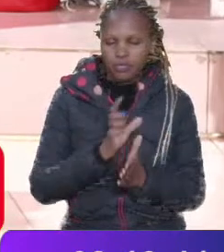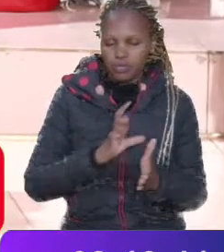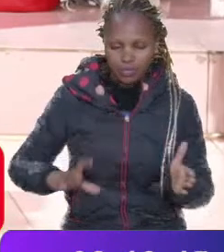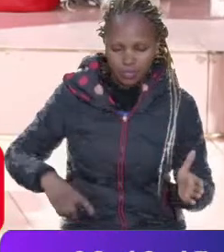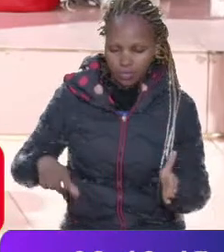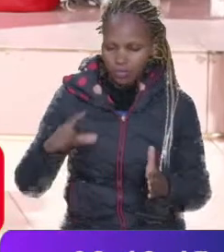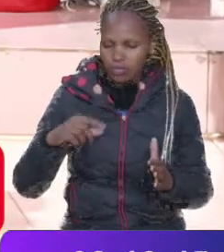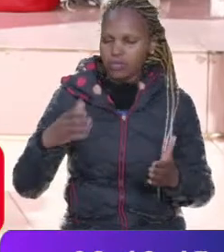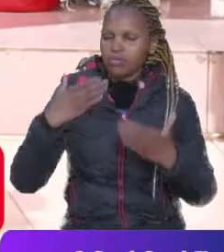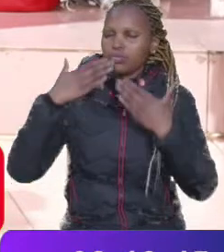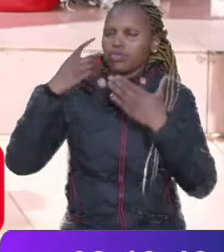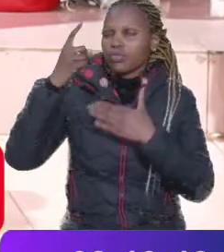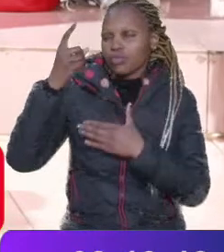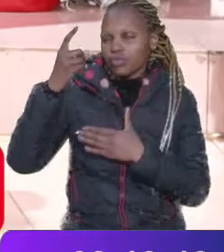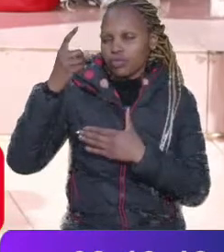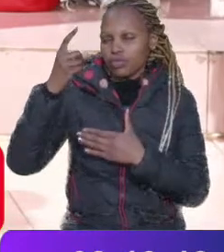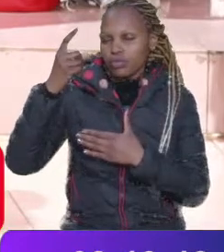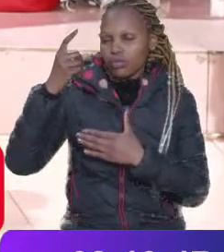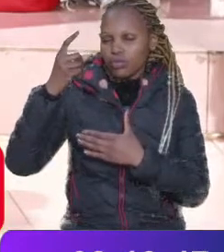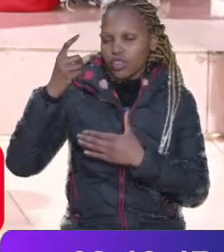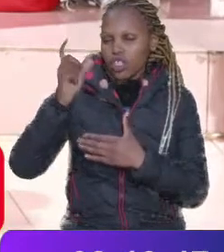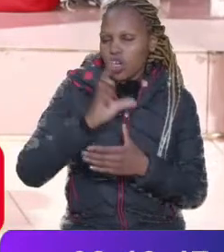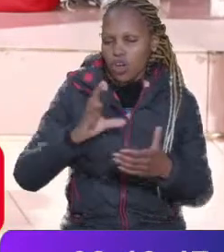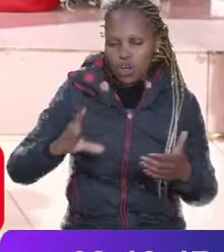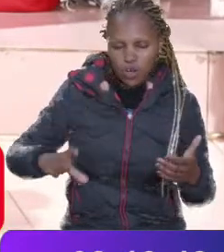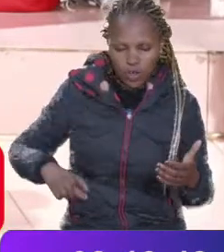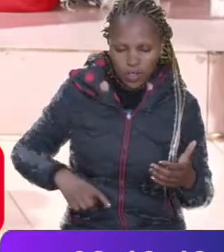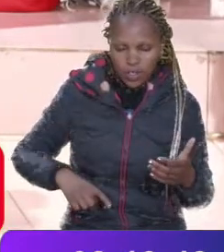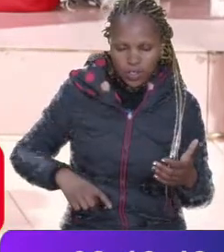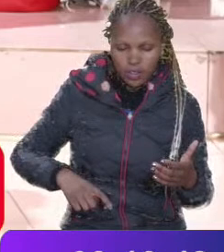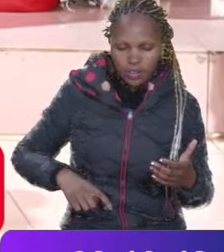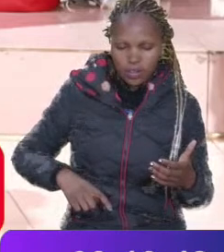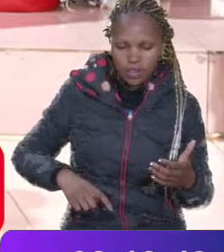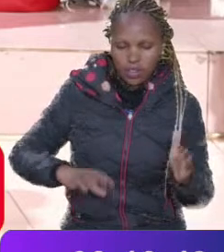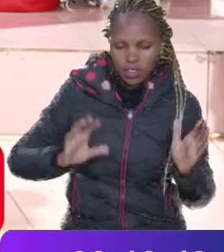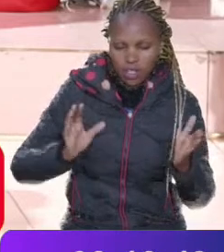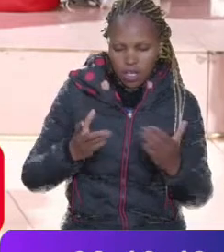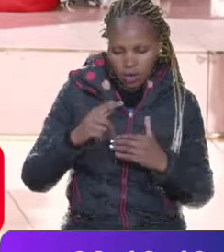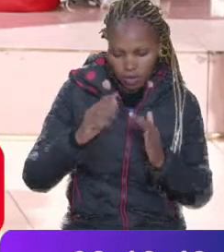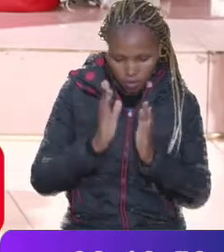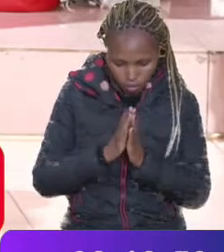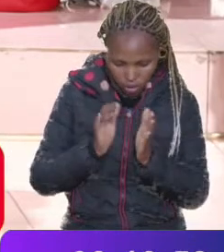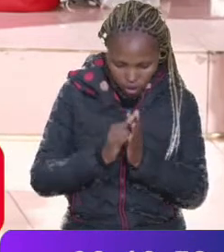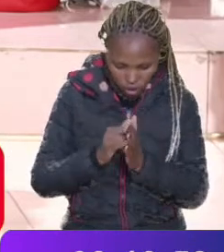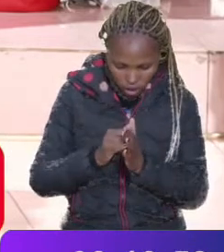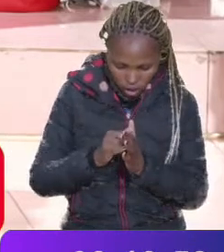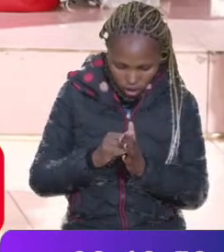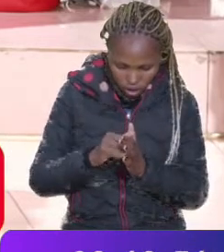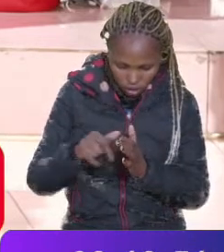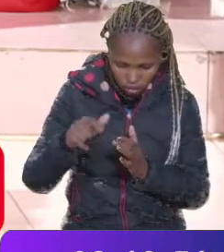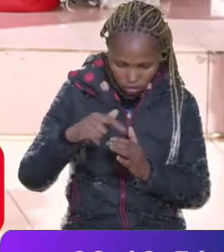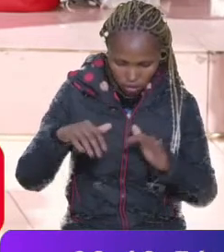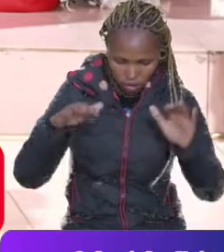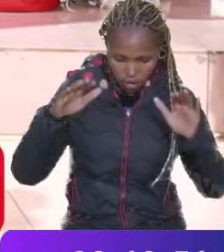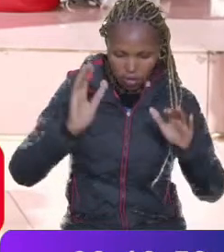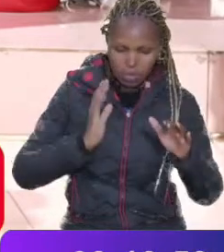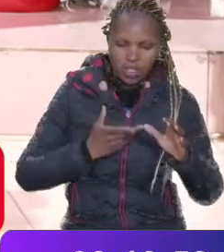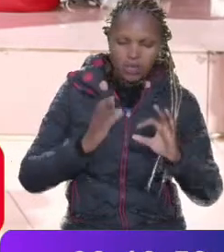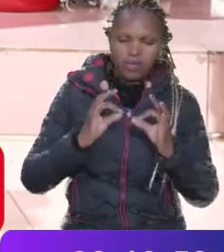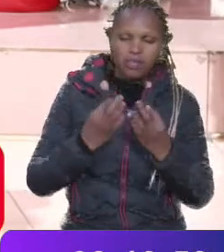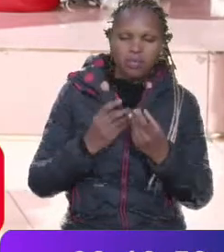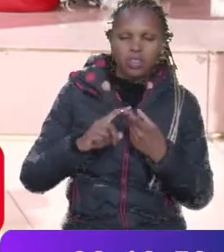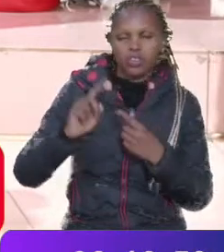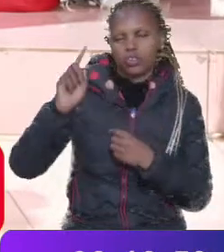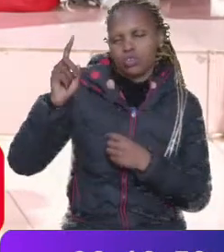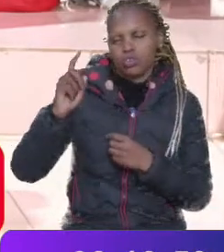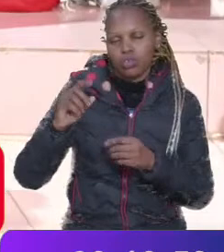don't take that for granted. Dear Lord, how we pray that as we commit our families to you,